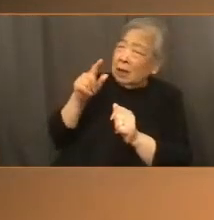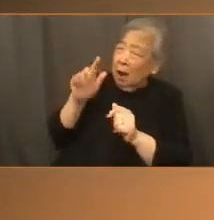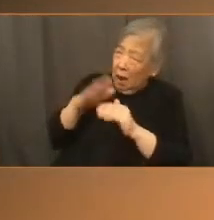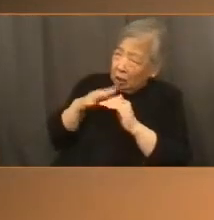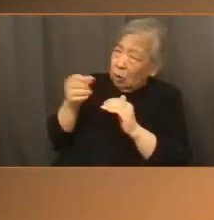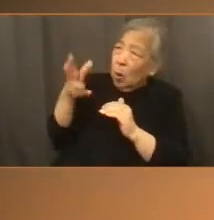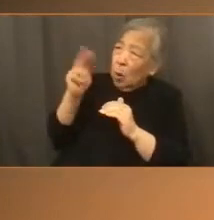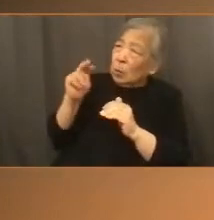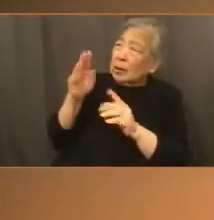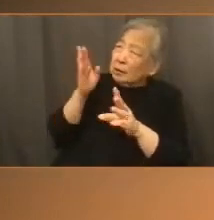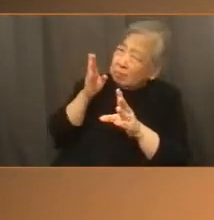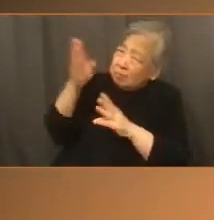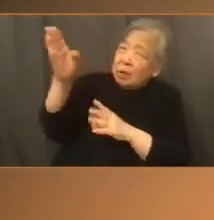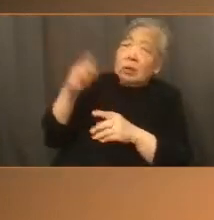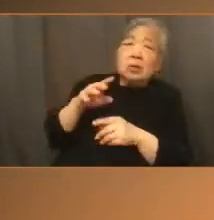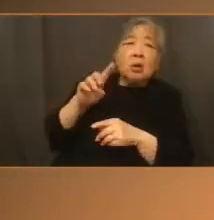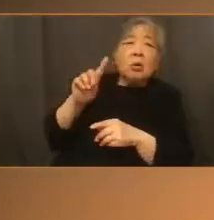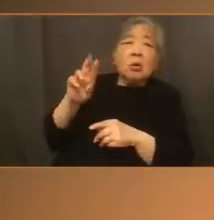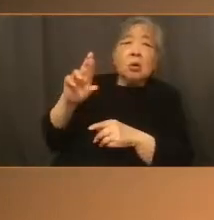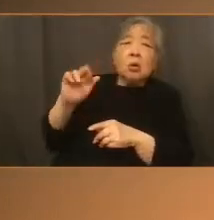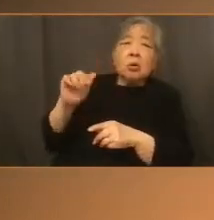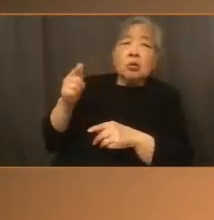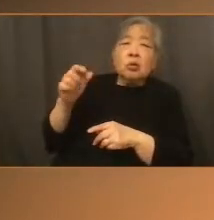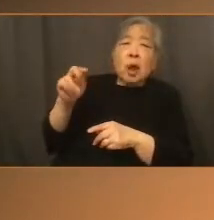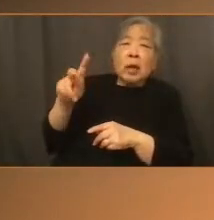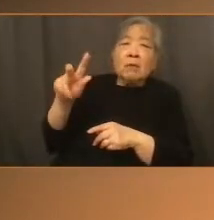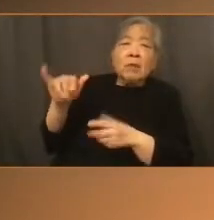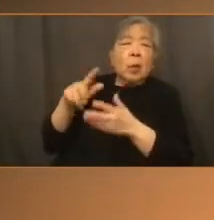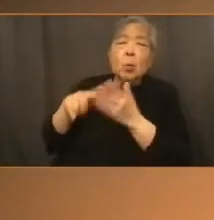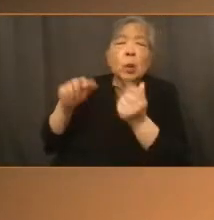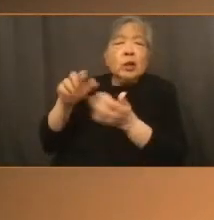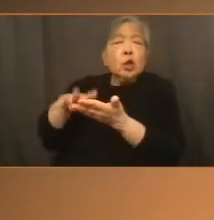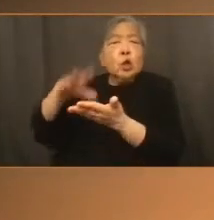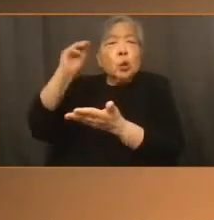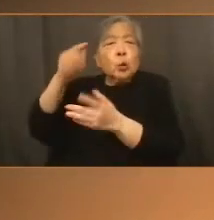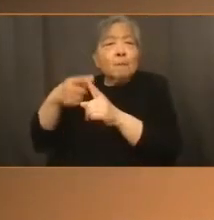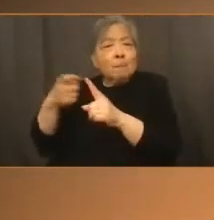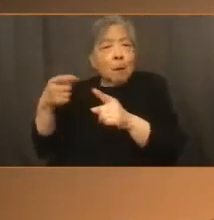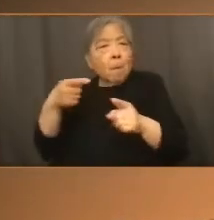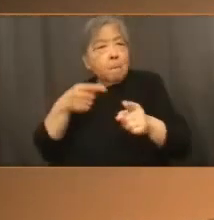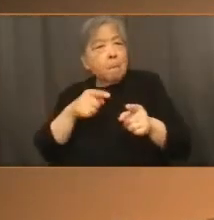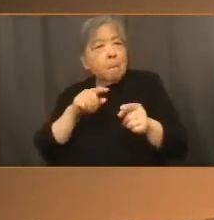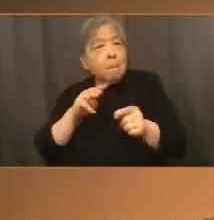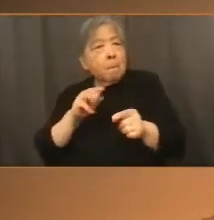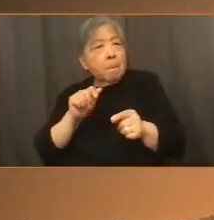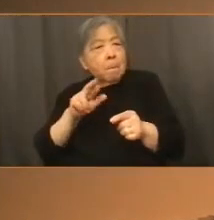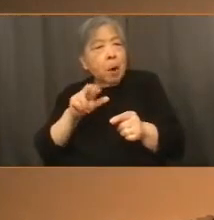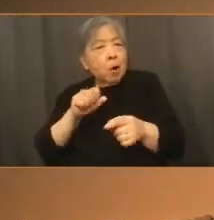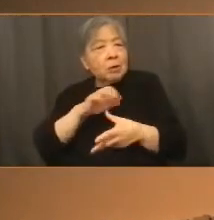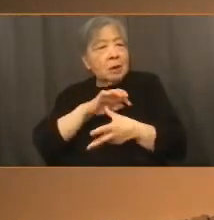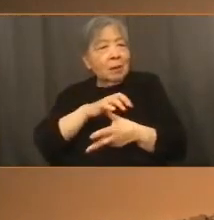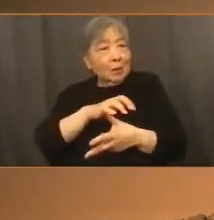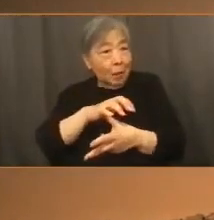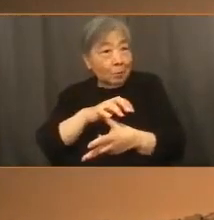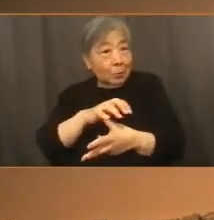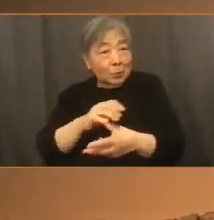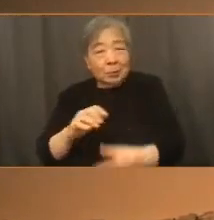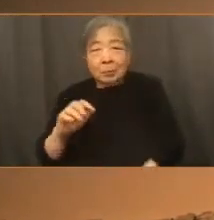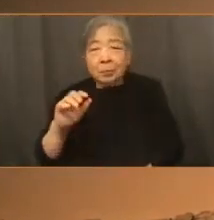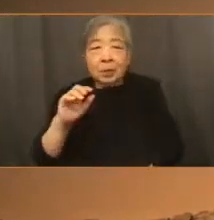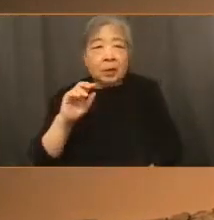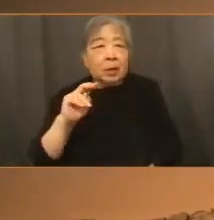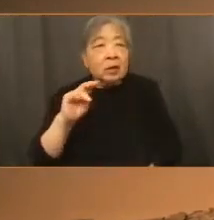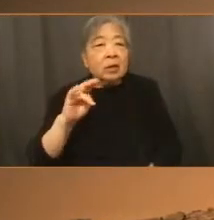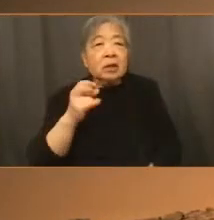can the Dragonfly mission learn from the Ingenuity Mars helicopter? That's a great question. I'll say that we are